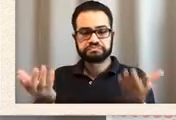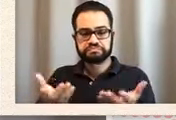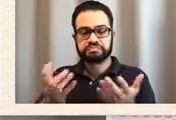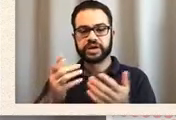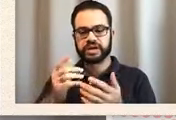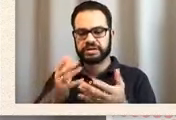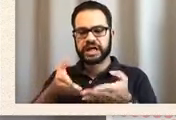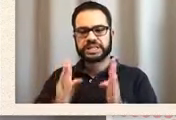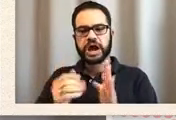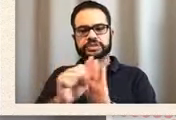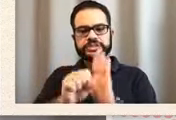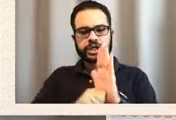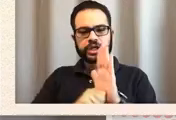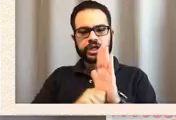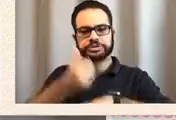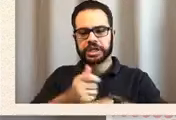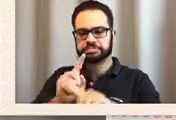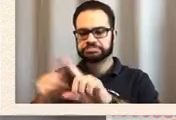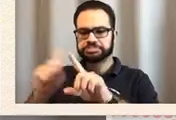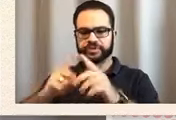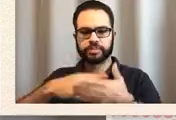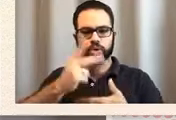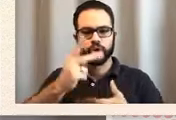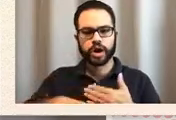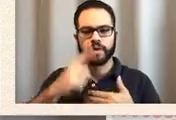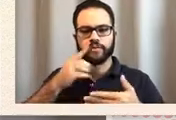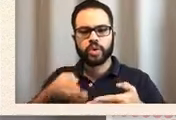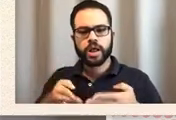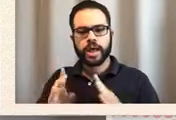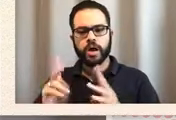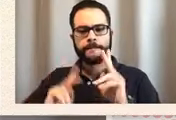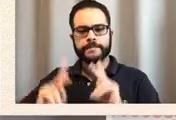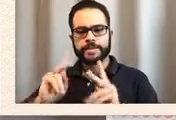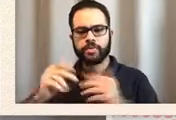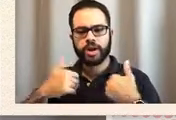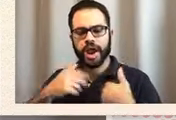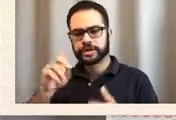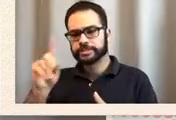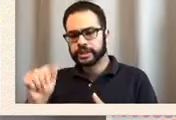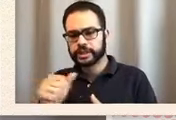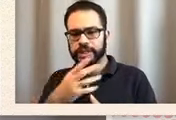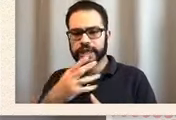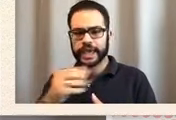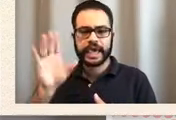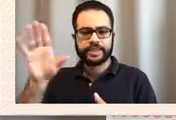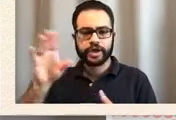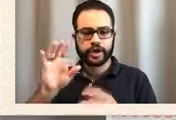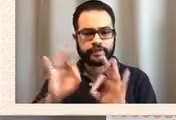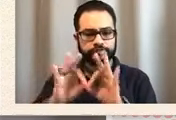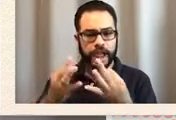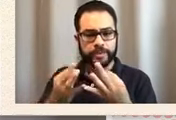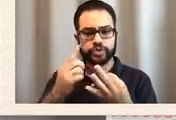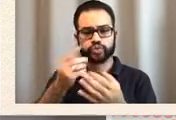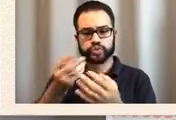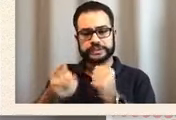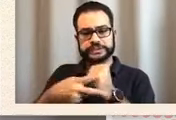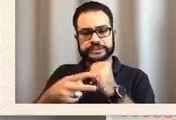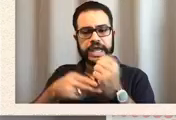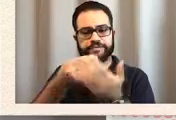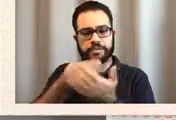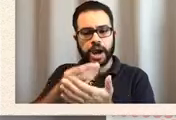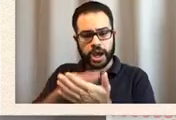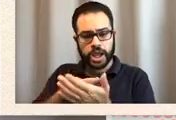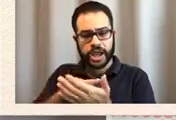programs to allow individuals with disabilities and their families to save after-tax dollars to be